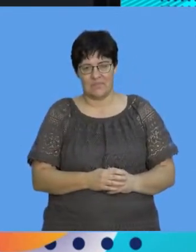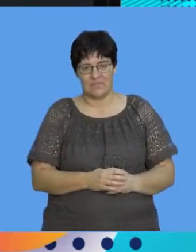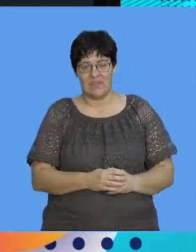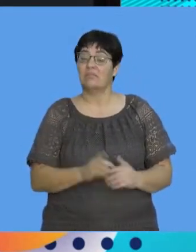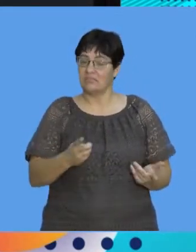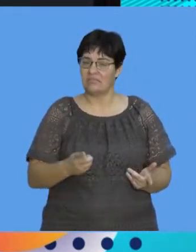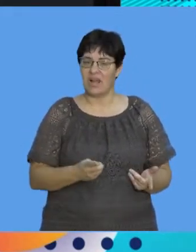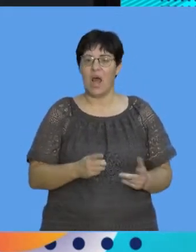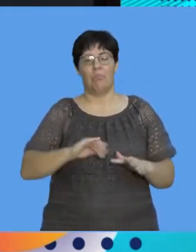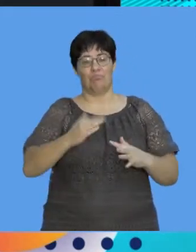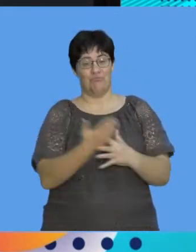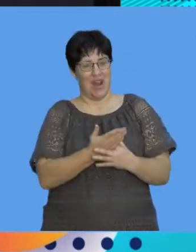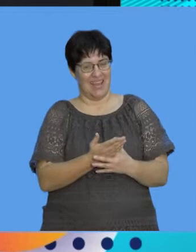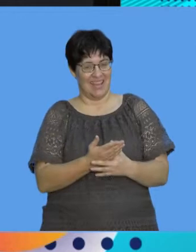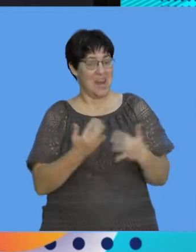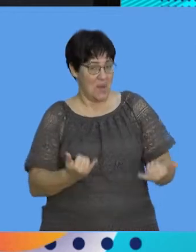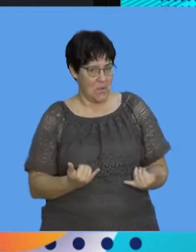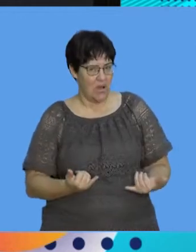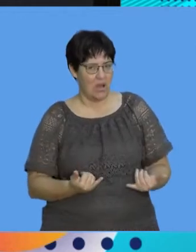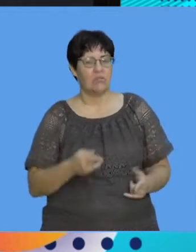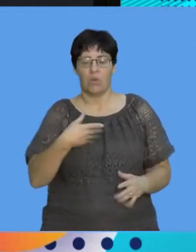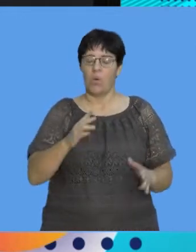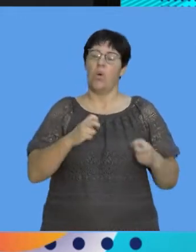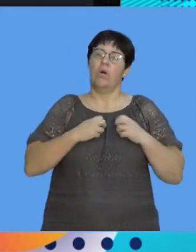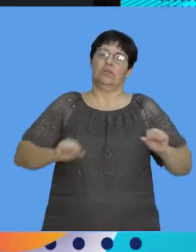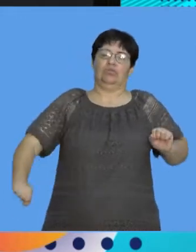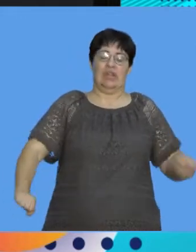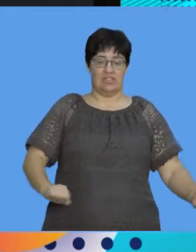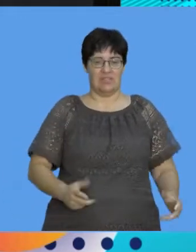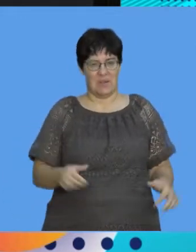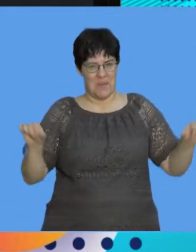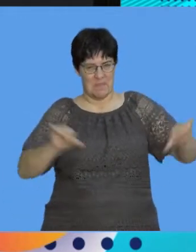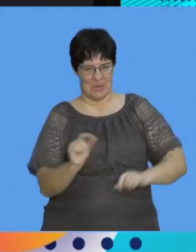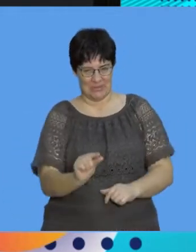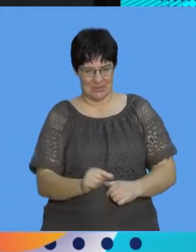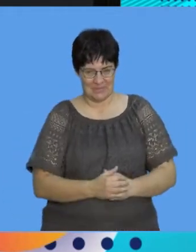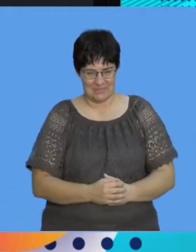take a quick little break. Go and have a little break, stretch your legs, and we'll be right back.